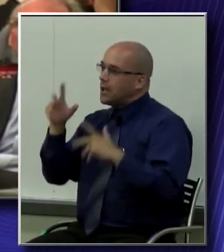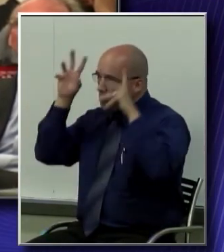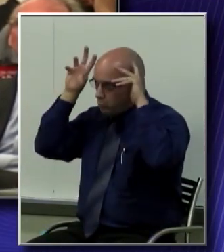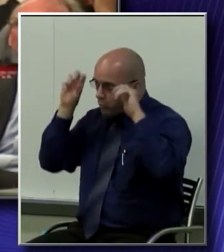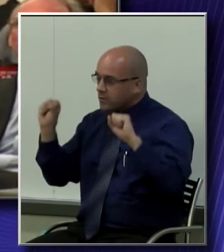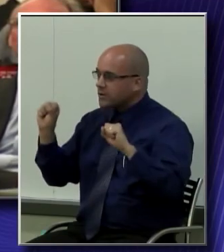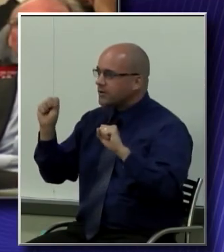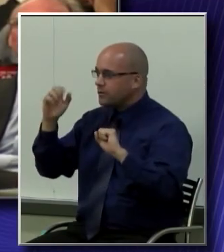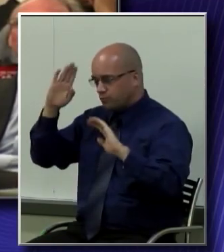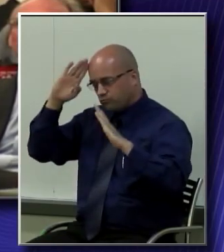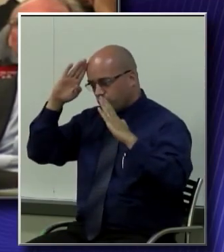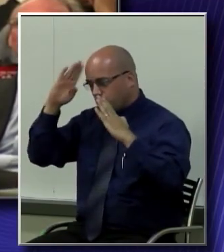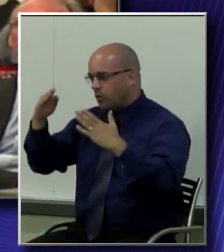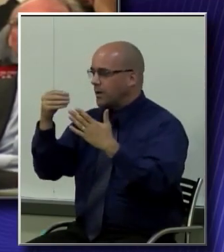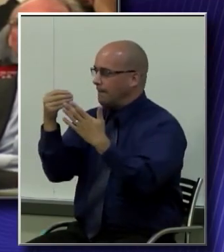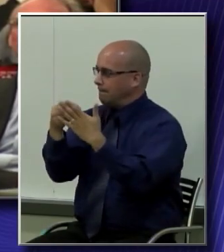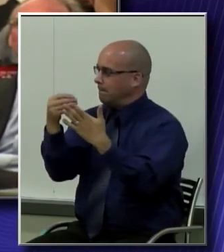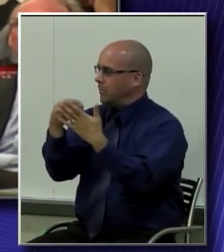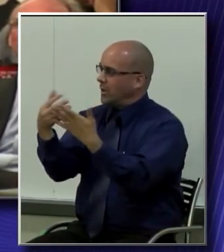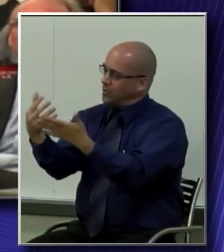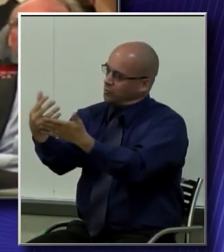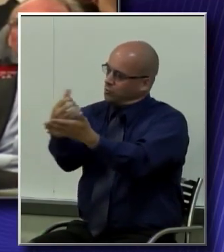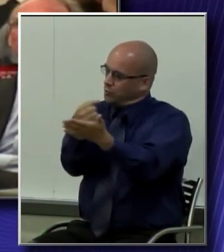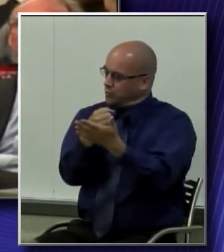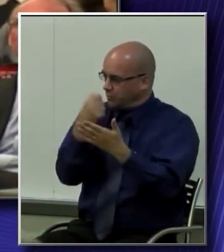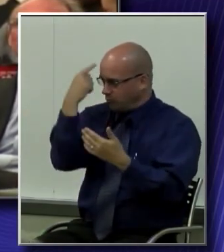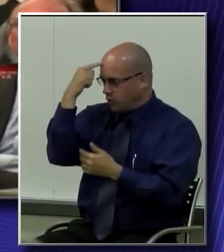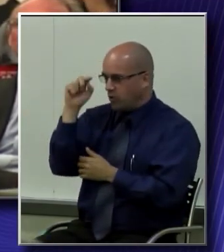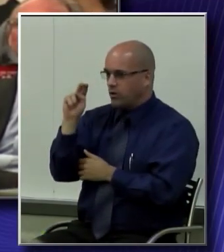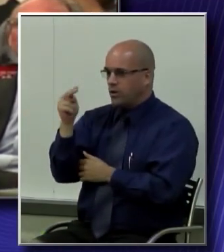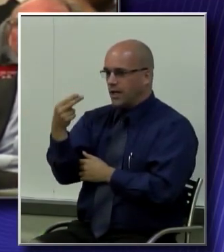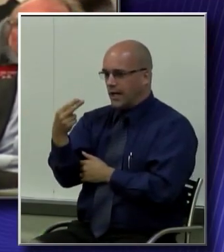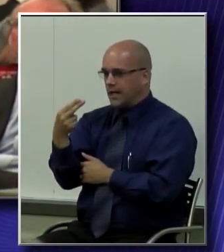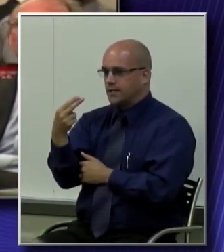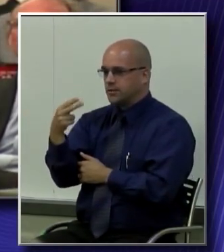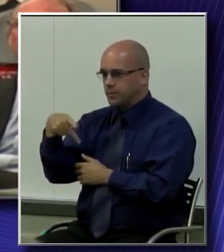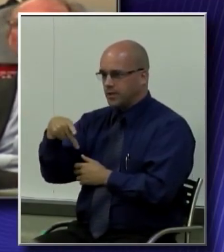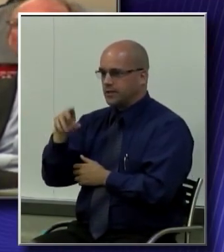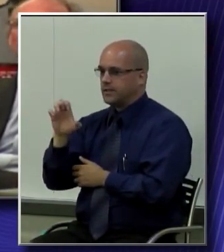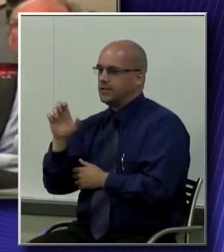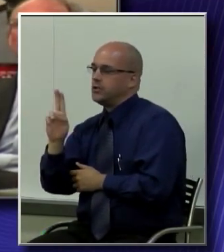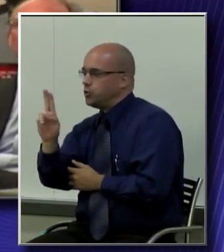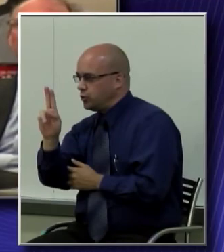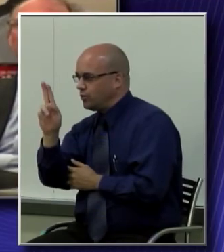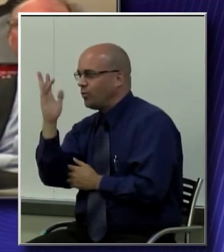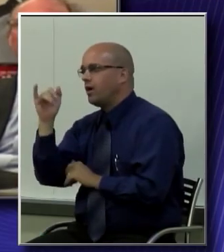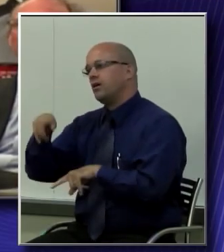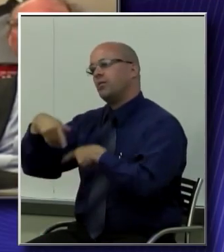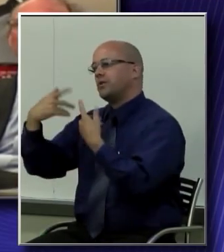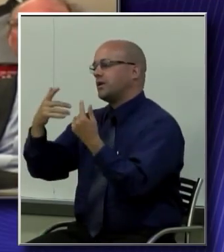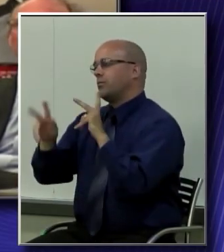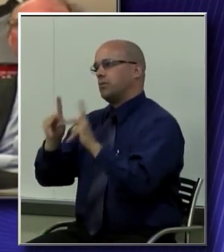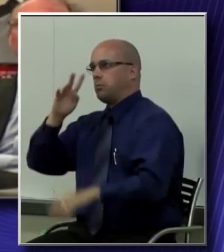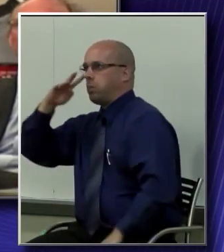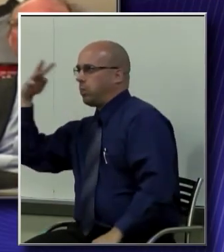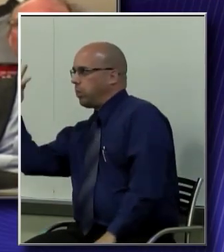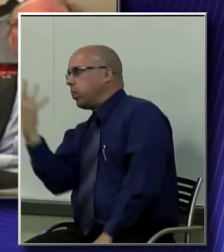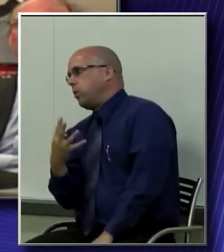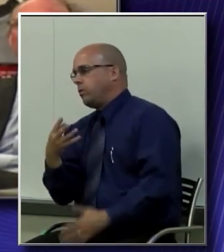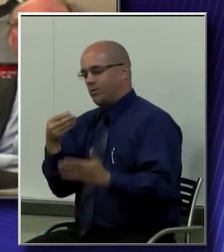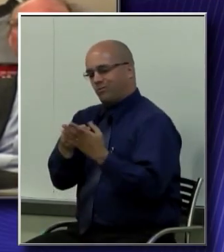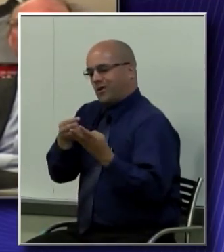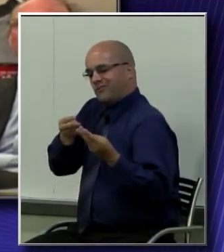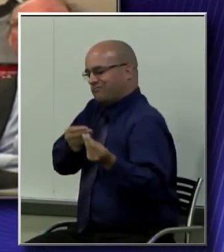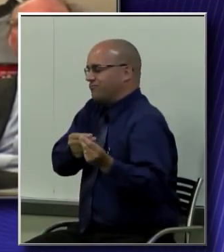the HBCUs who have been overlooked, kicked to the side, and underfunded for years. And I've